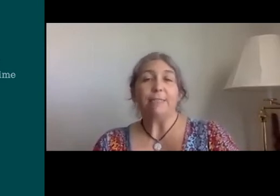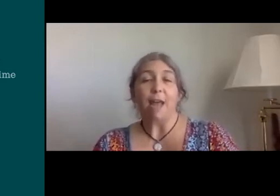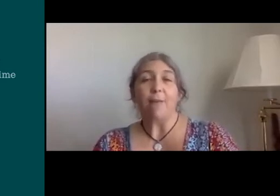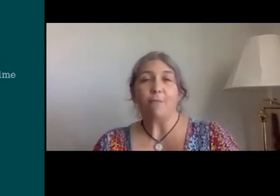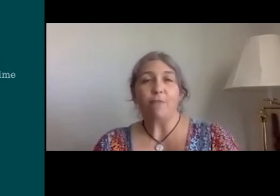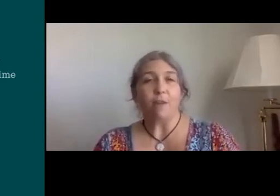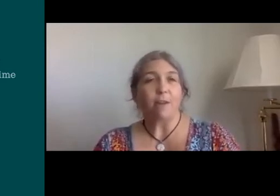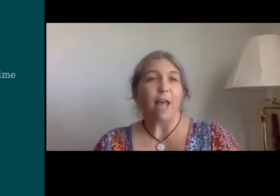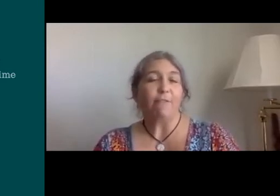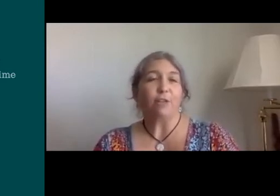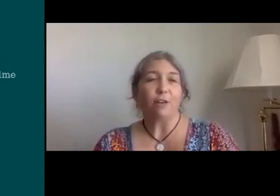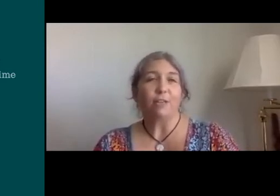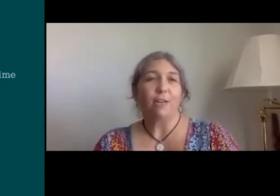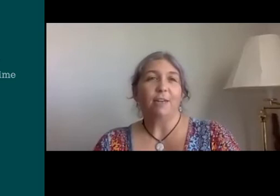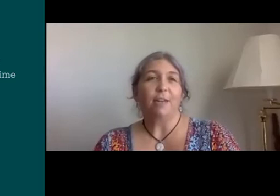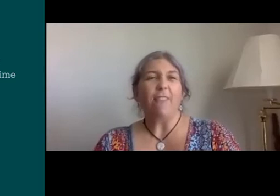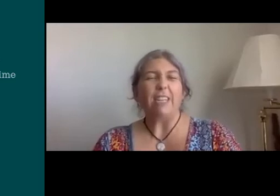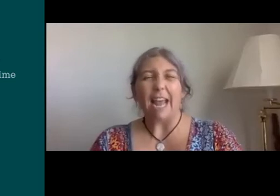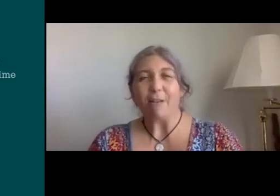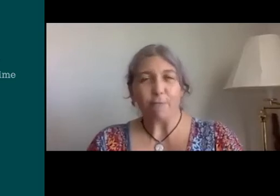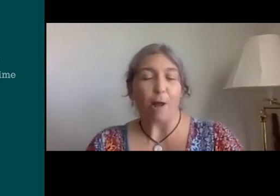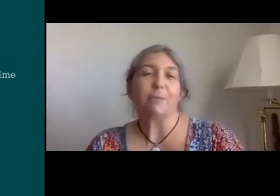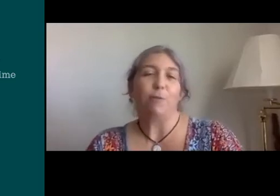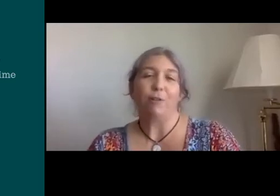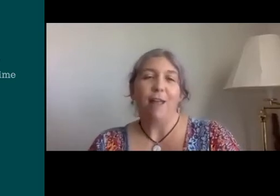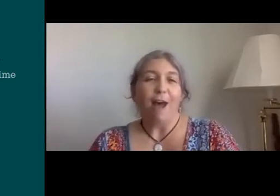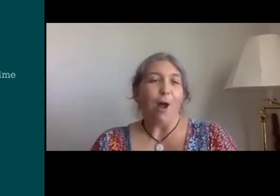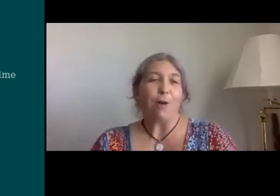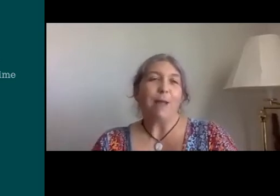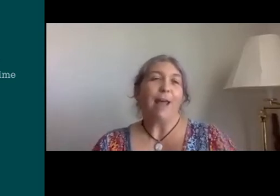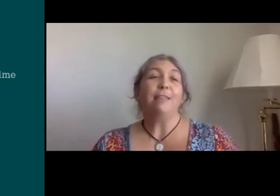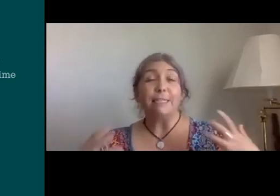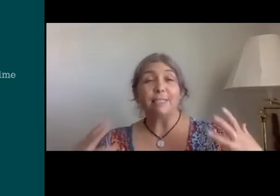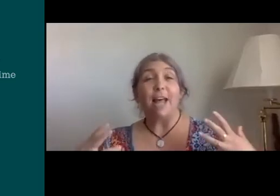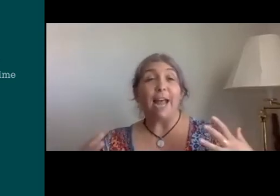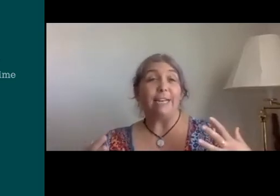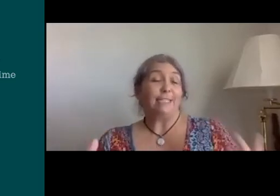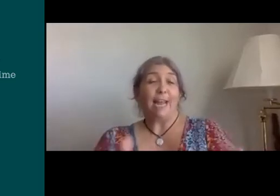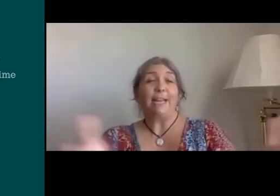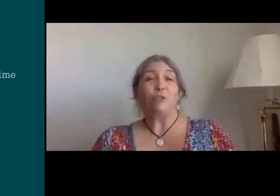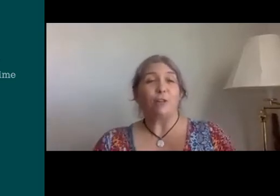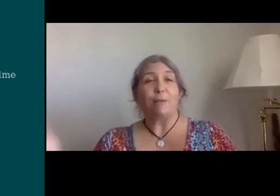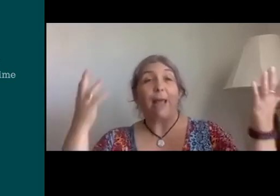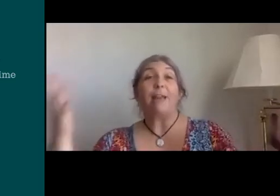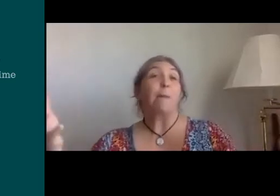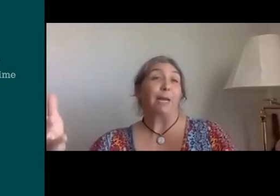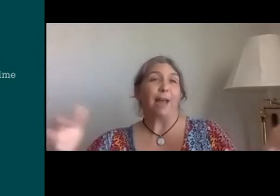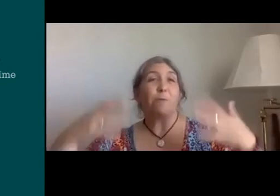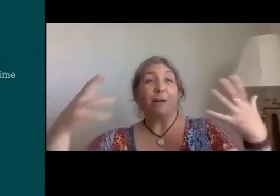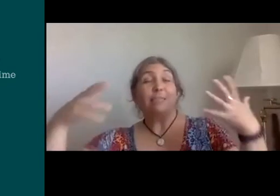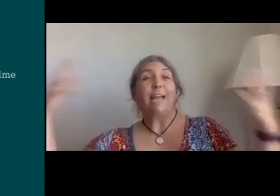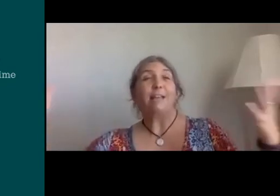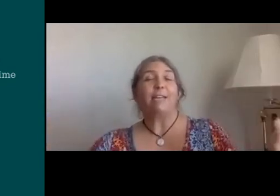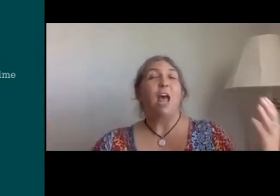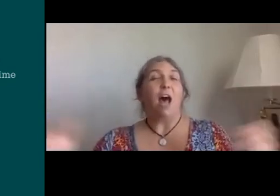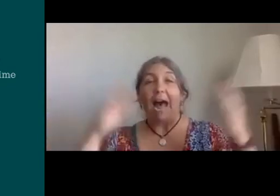of finding time for fun and laughter every day if possible. And this slide is taken during the pandemic. I